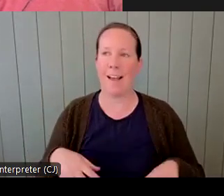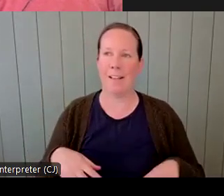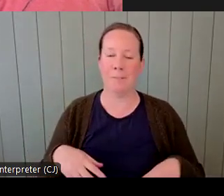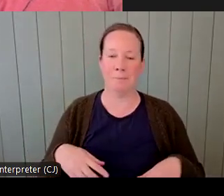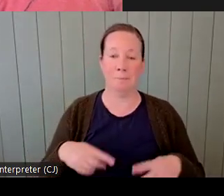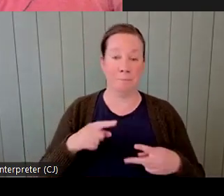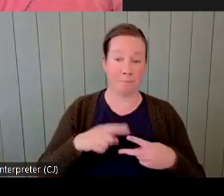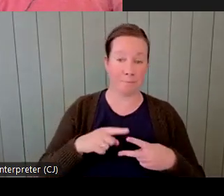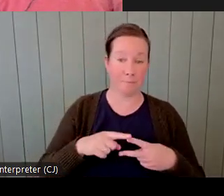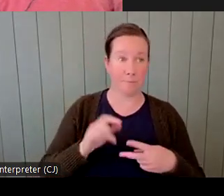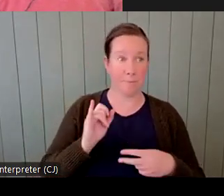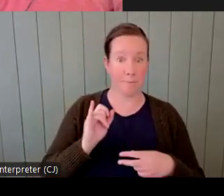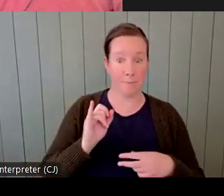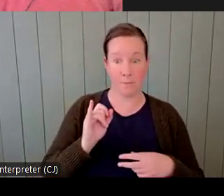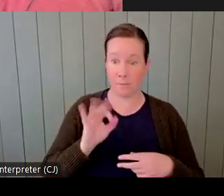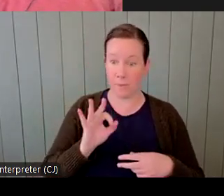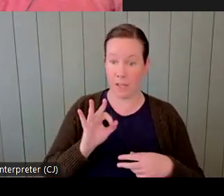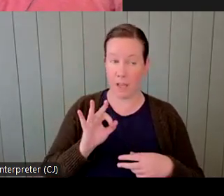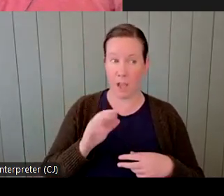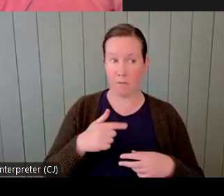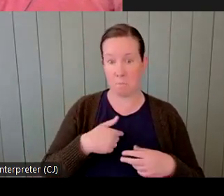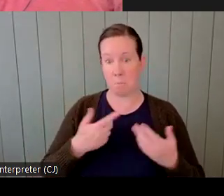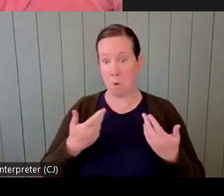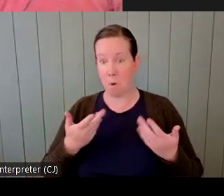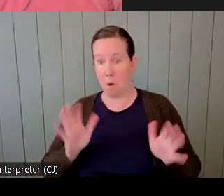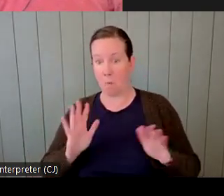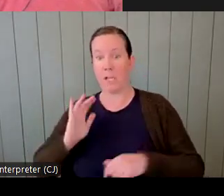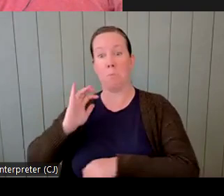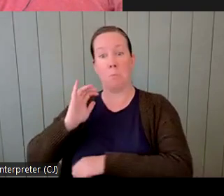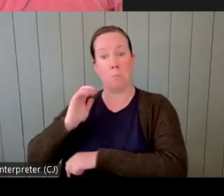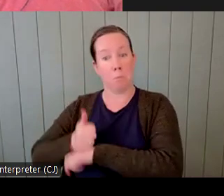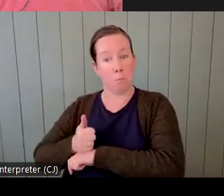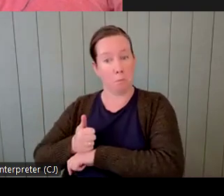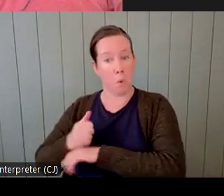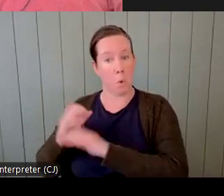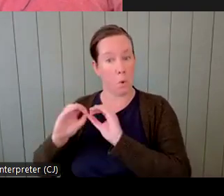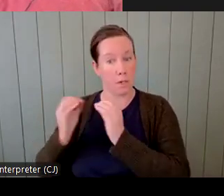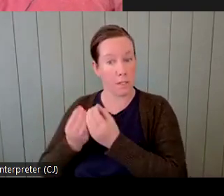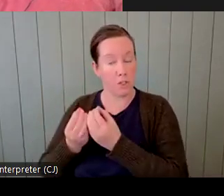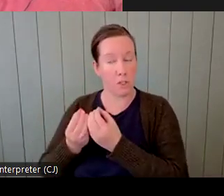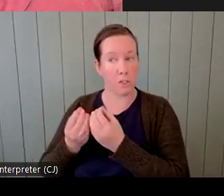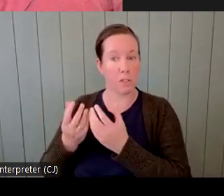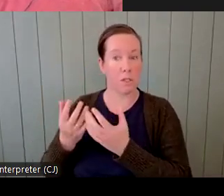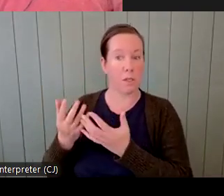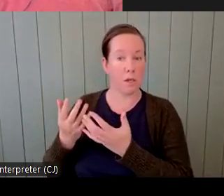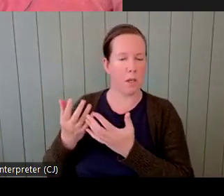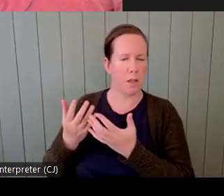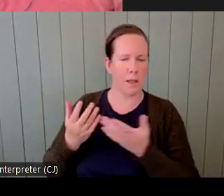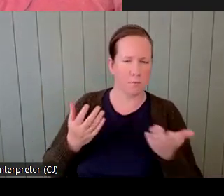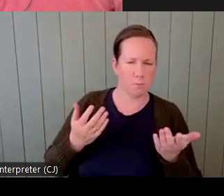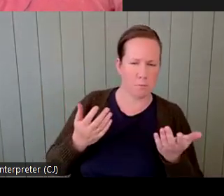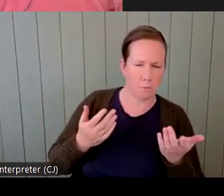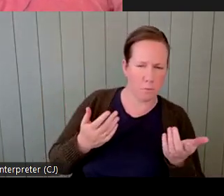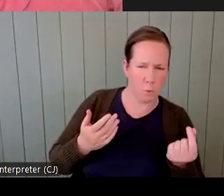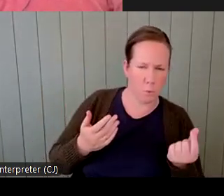a more sort of established organization, like what are you offering, Santiago,